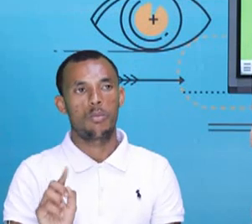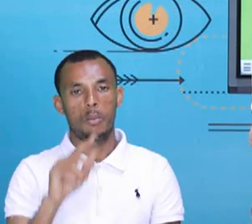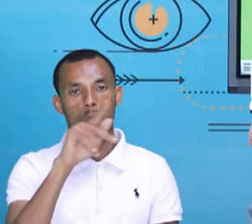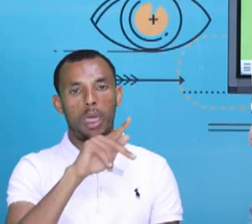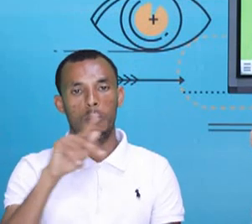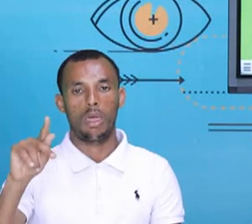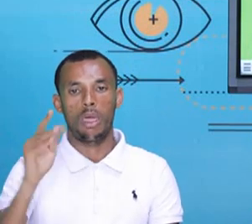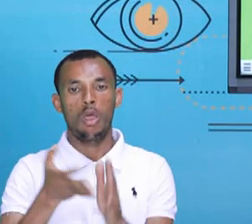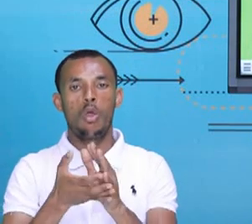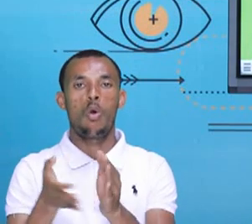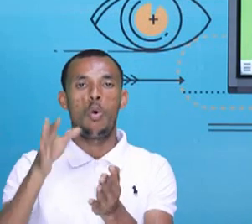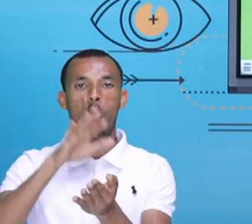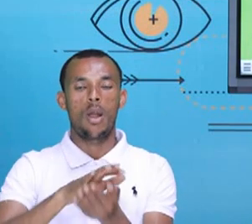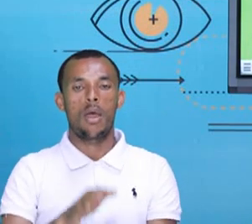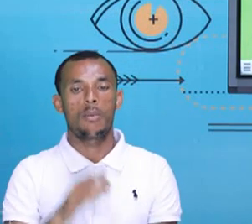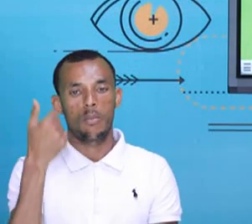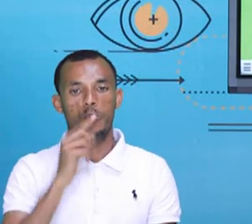PP overlap.